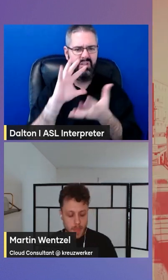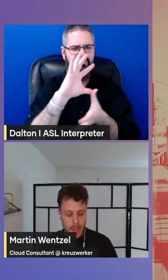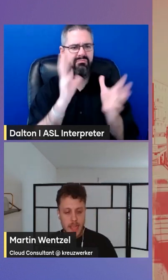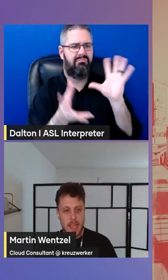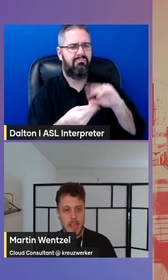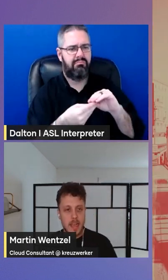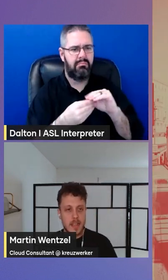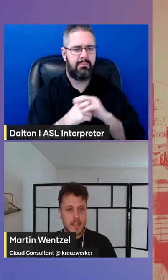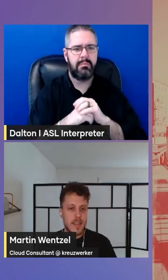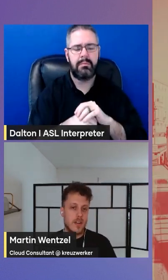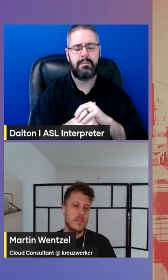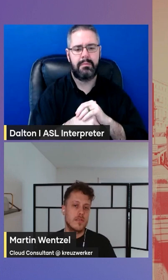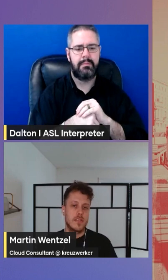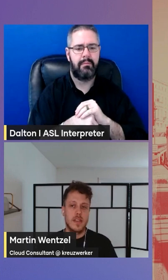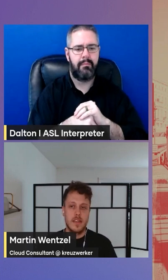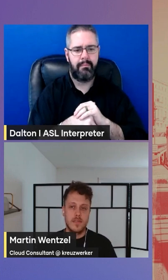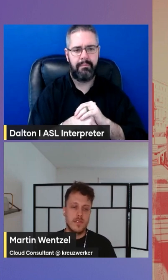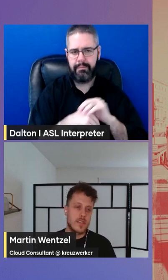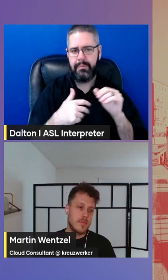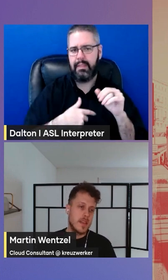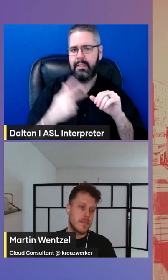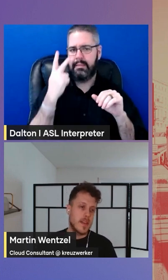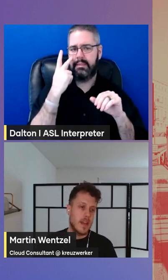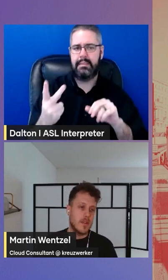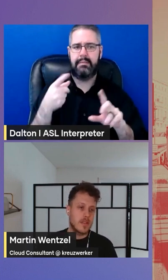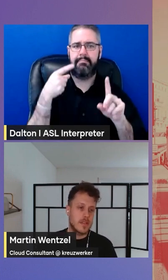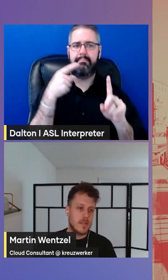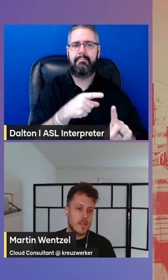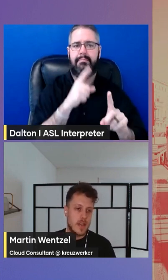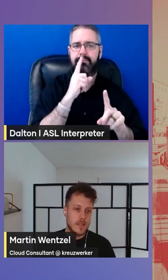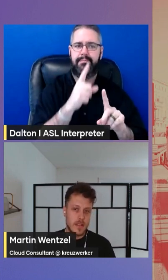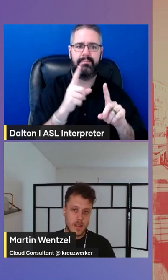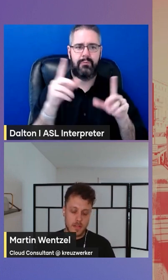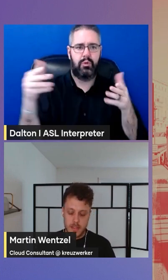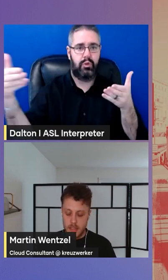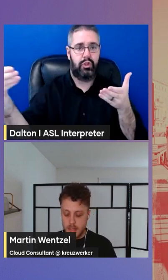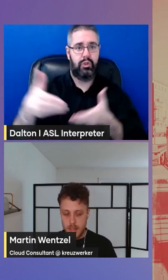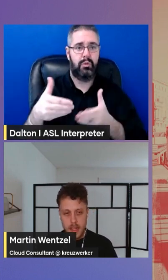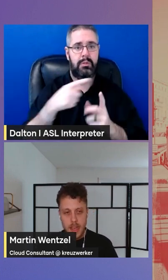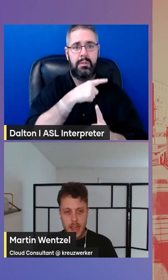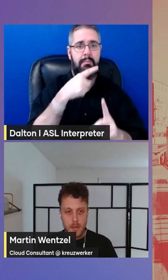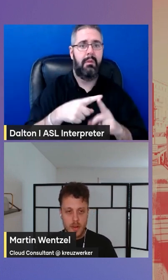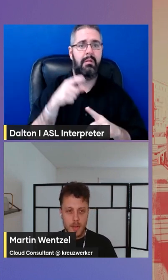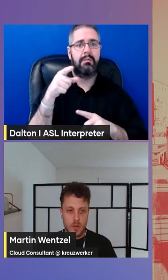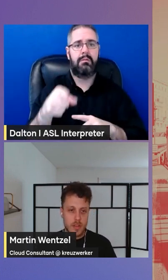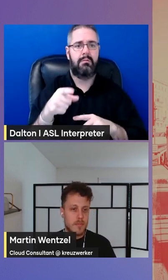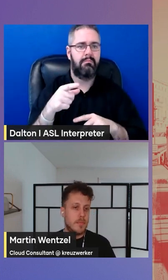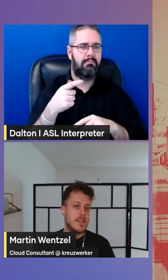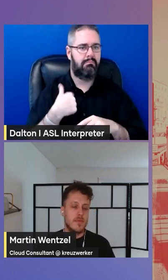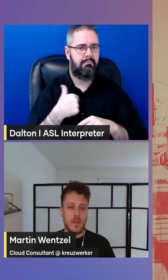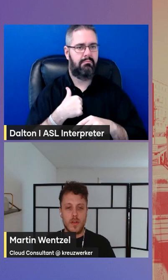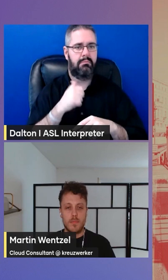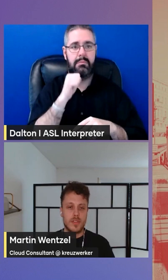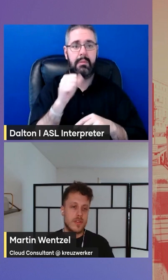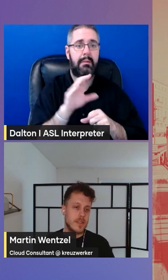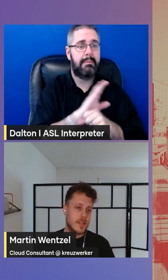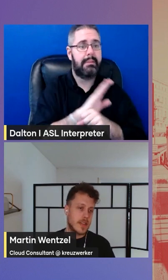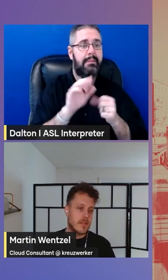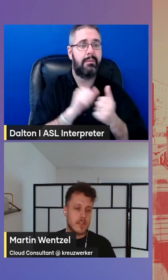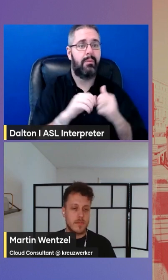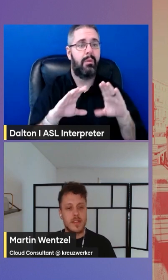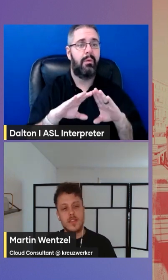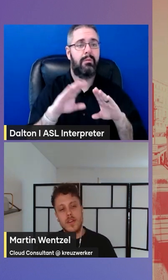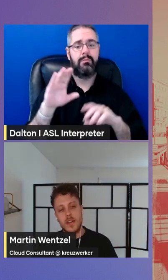And as Hila also introduced me, I'm also a senior cloud consultant. And when I'm not busy with open source